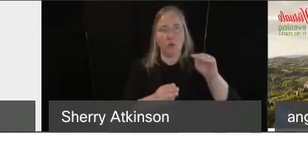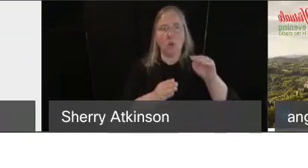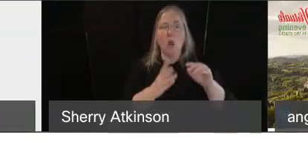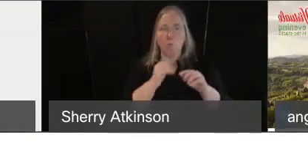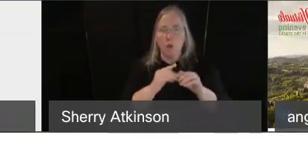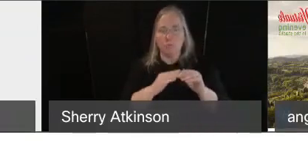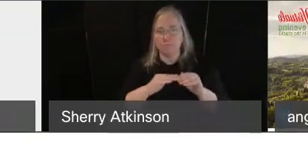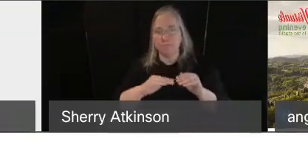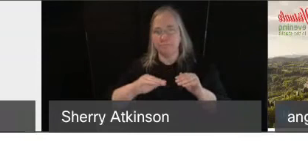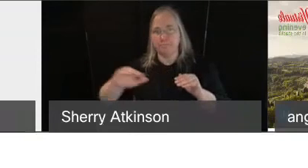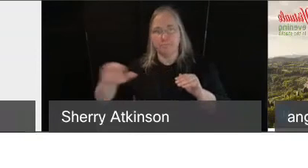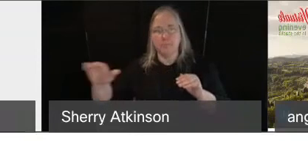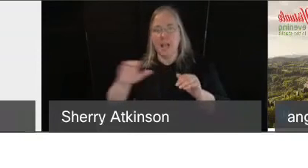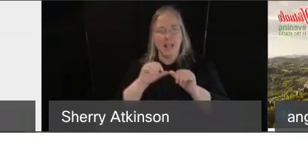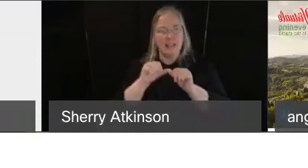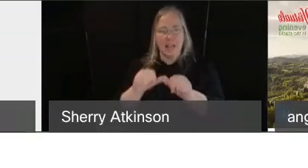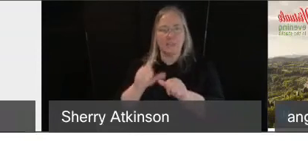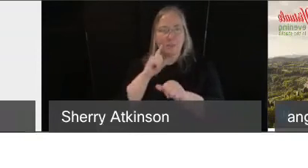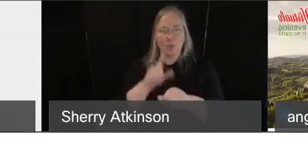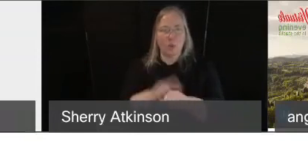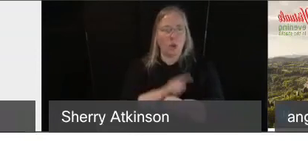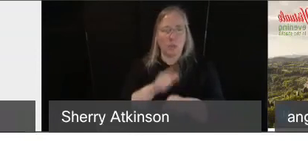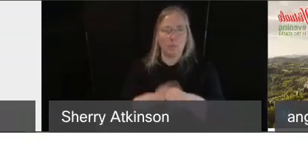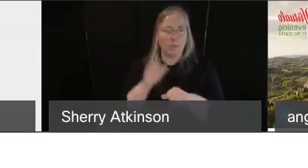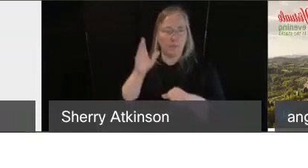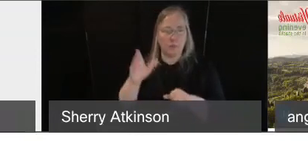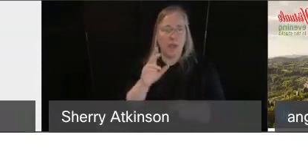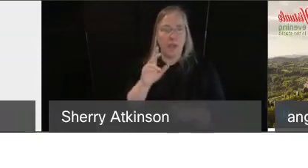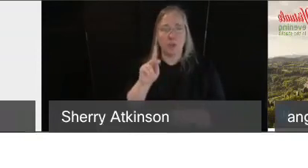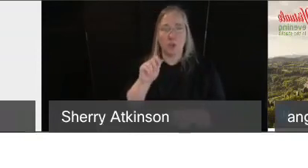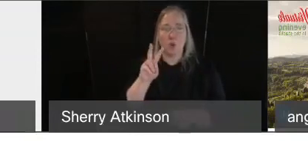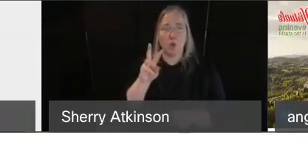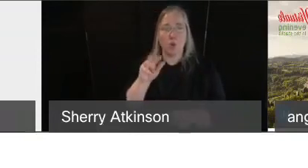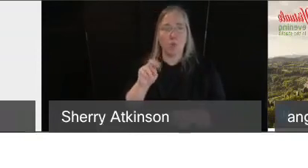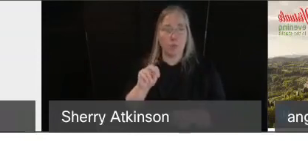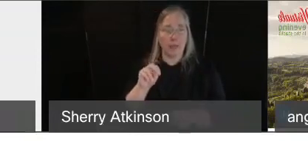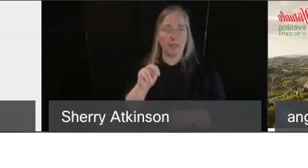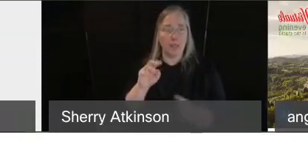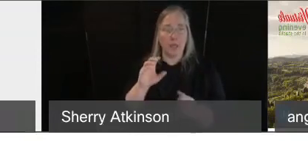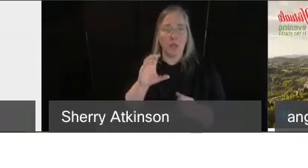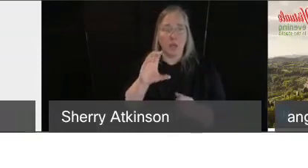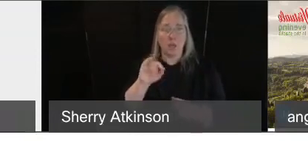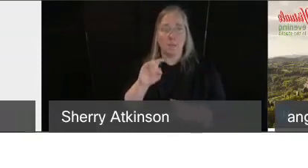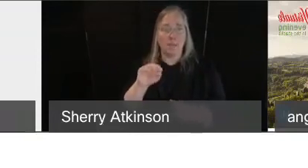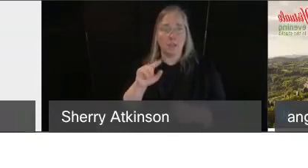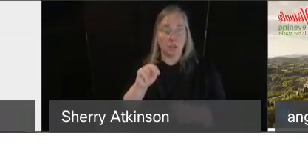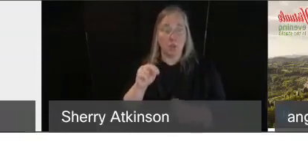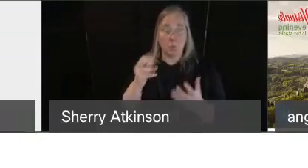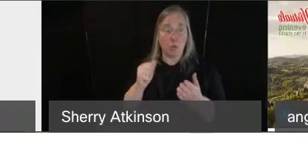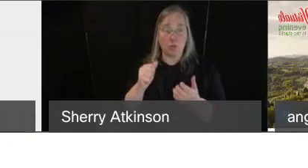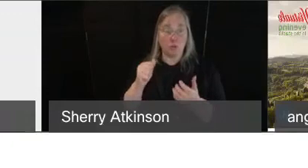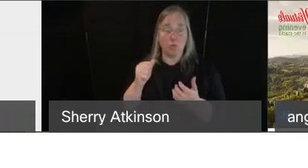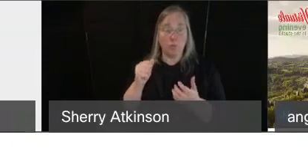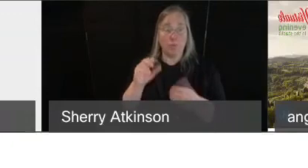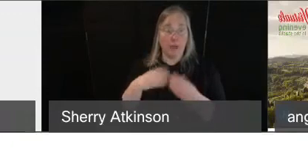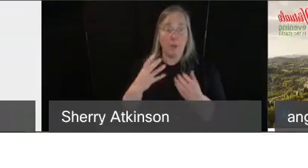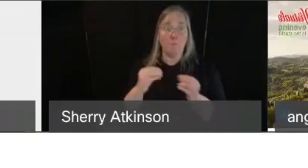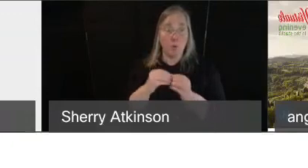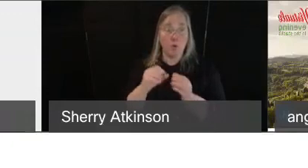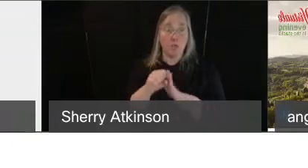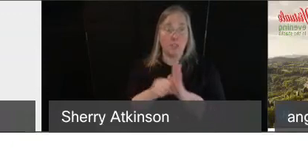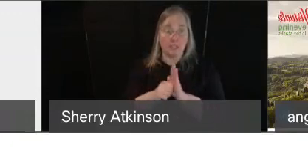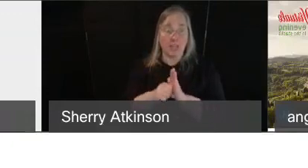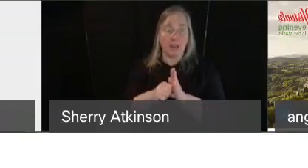Kerwin Commission, in terms of wanting to fund more state funding for education, means that the state, already dwindling state aid